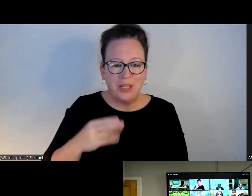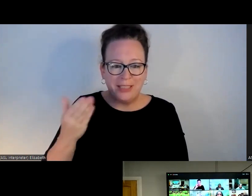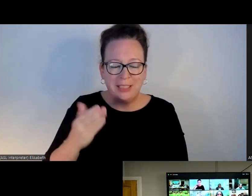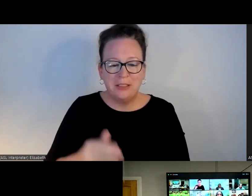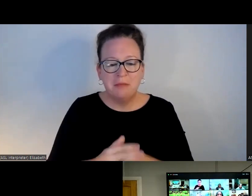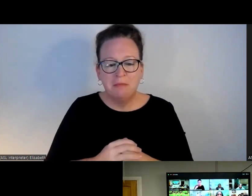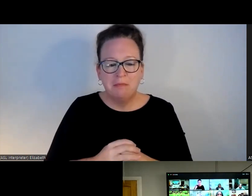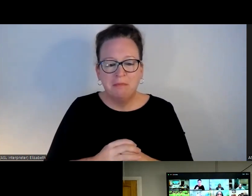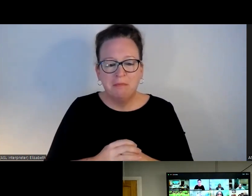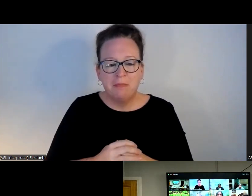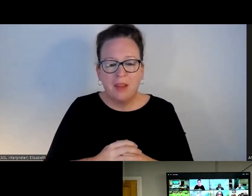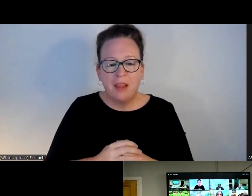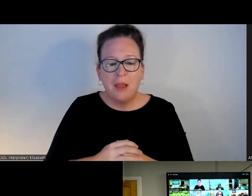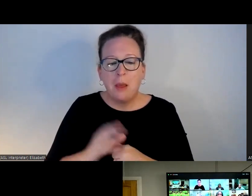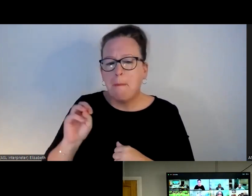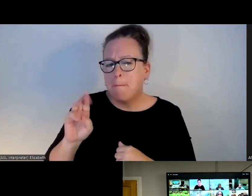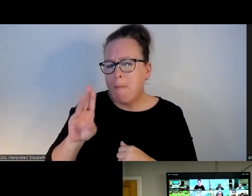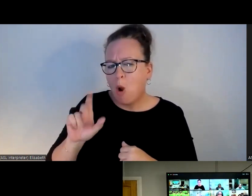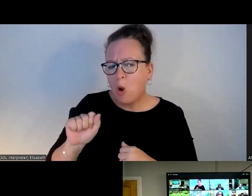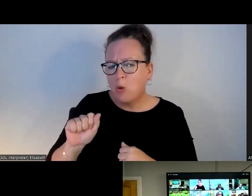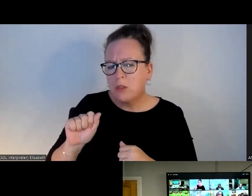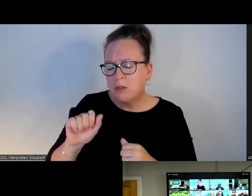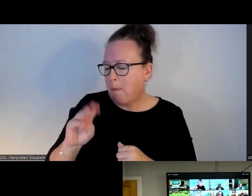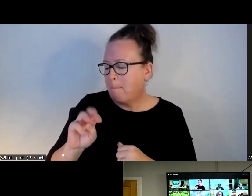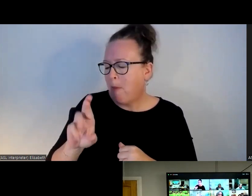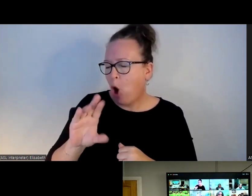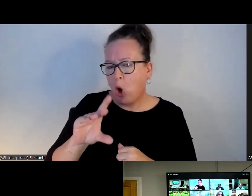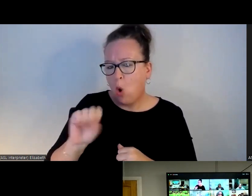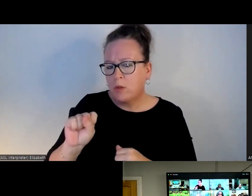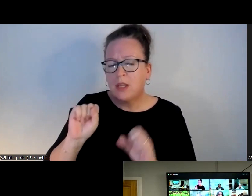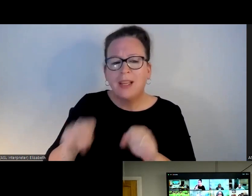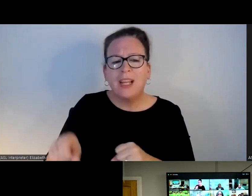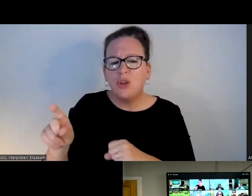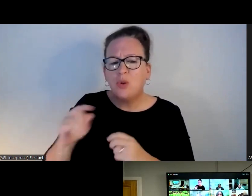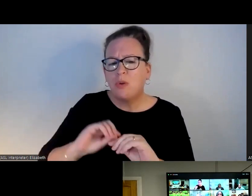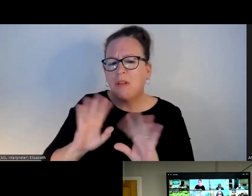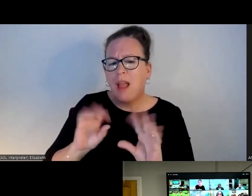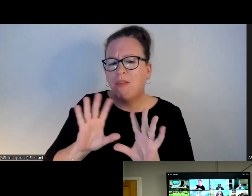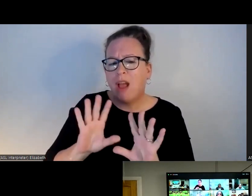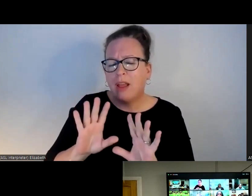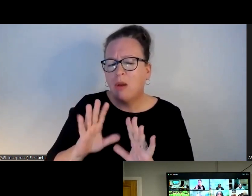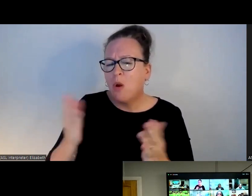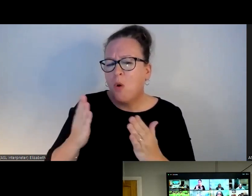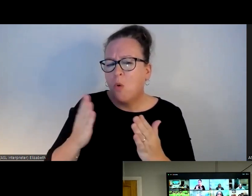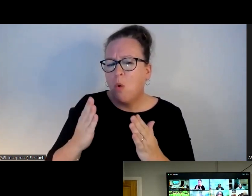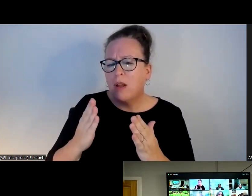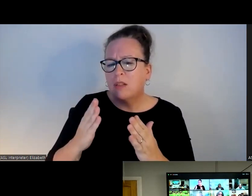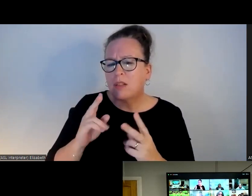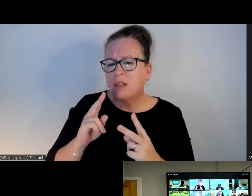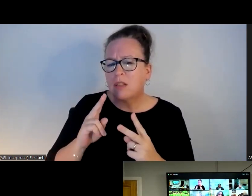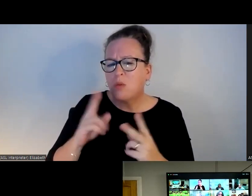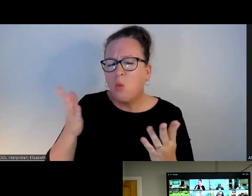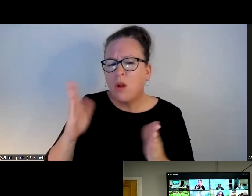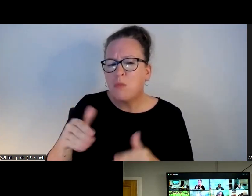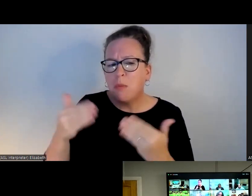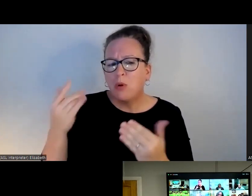Hi, Marcos, could you clarify what the difference between what you're proposing is to the working